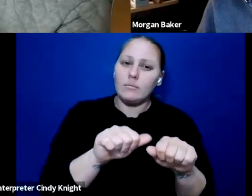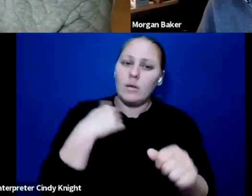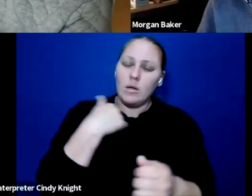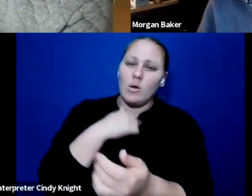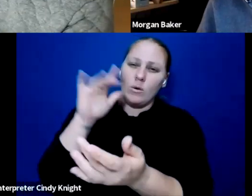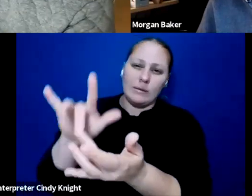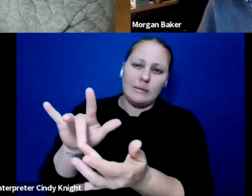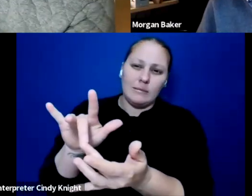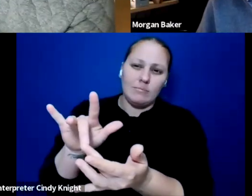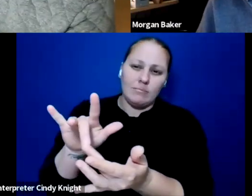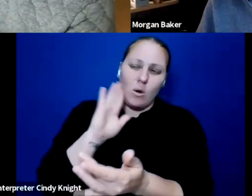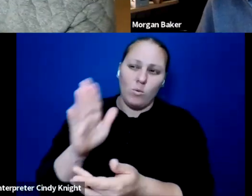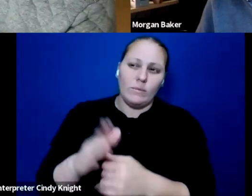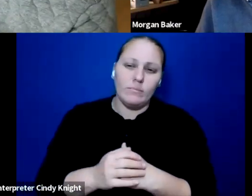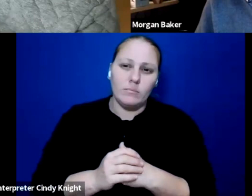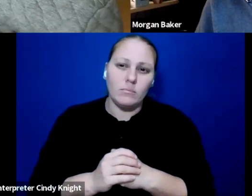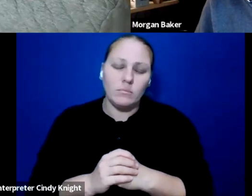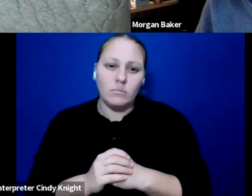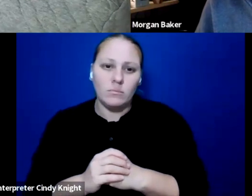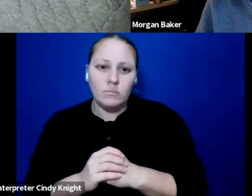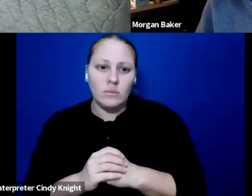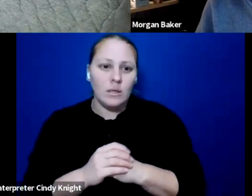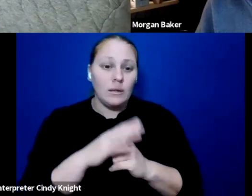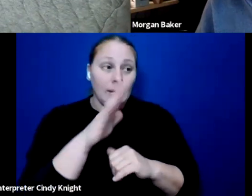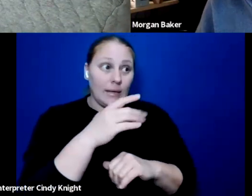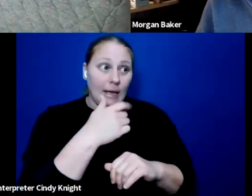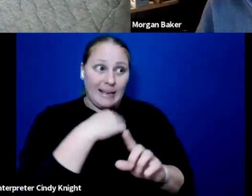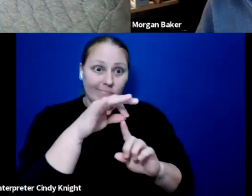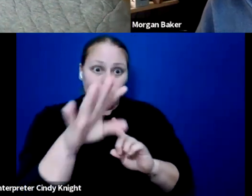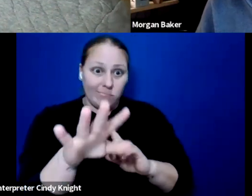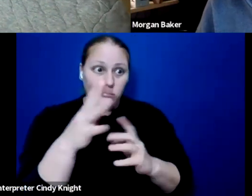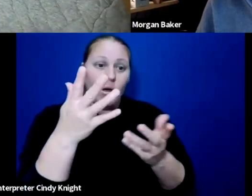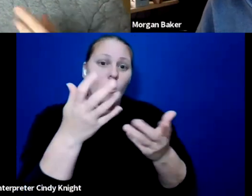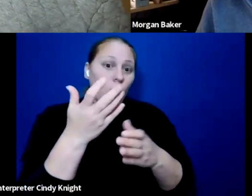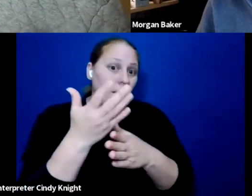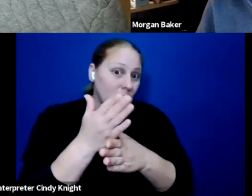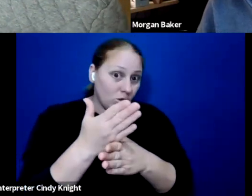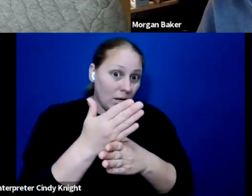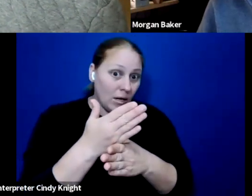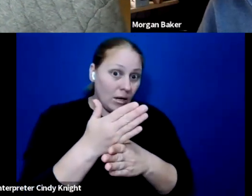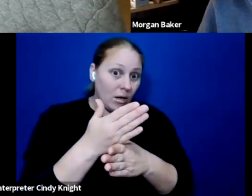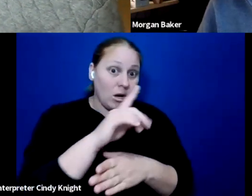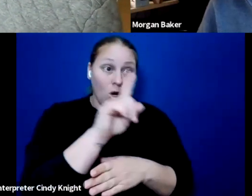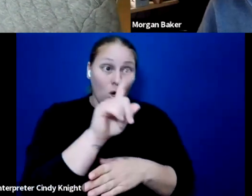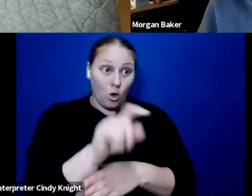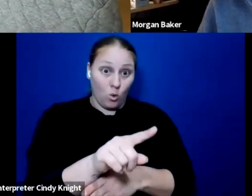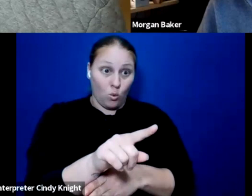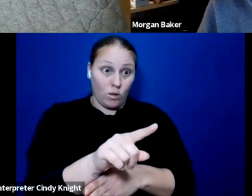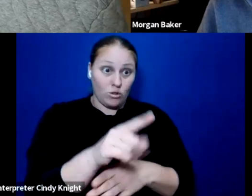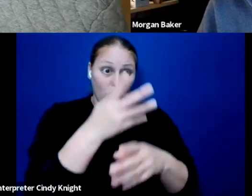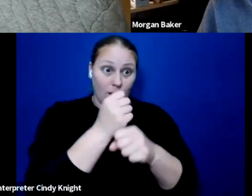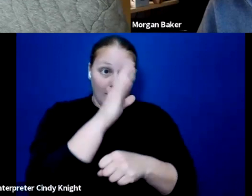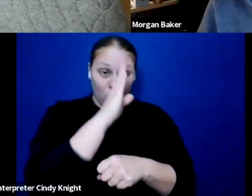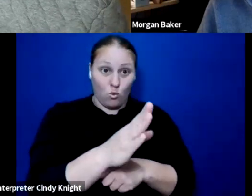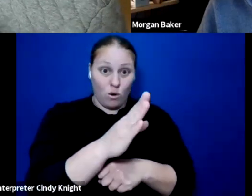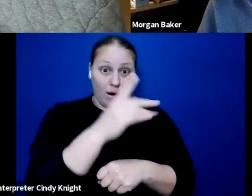one. I'll jump in here, Morgan, just to share that I received a question directly to me, so I don't know if you'll see it,